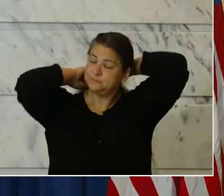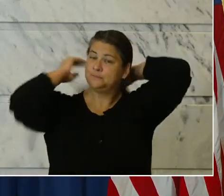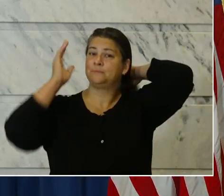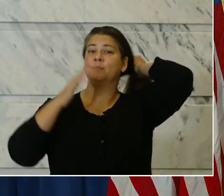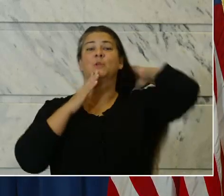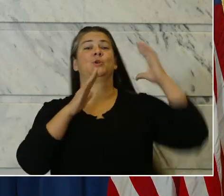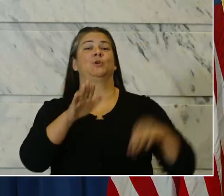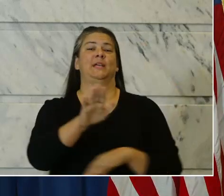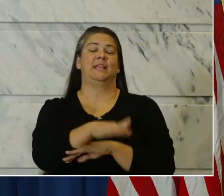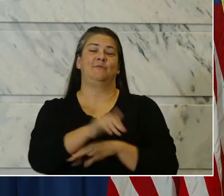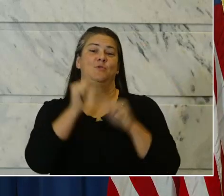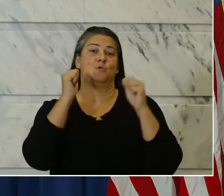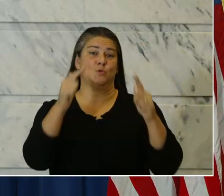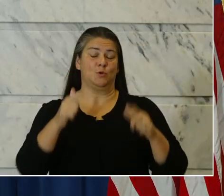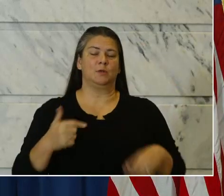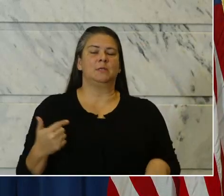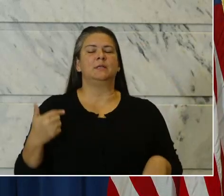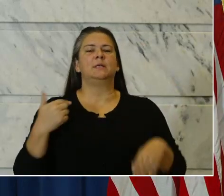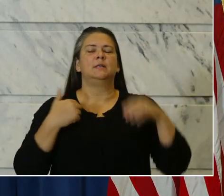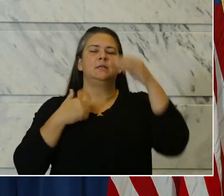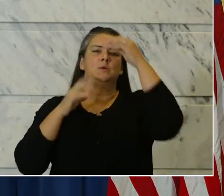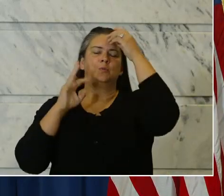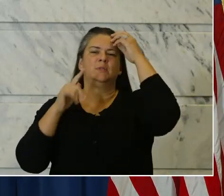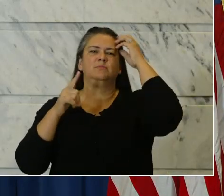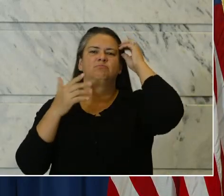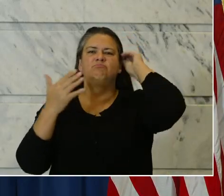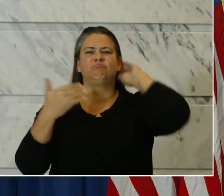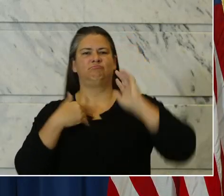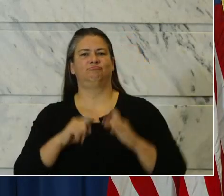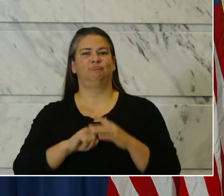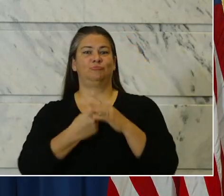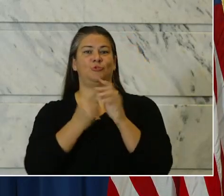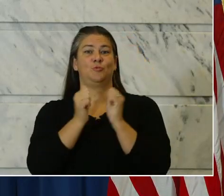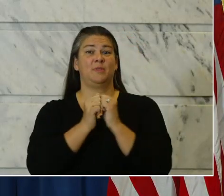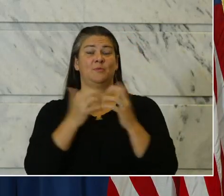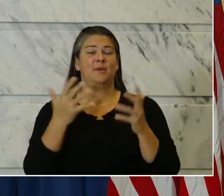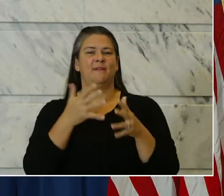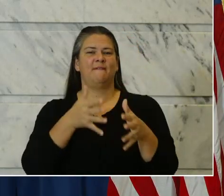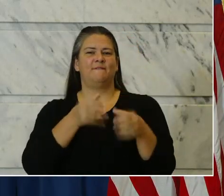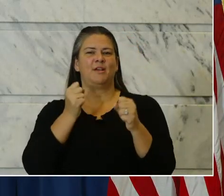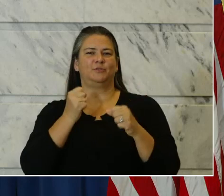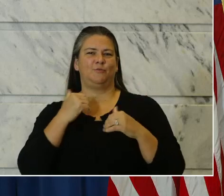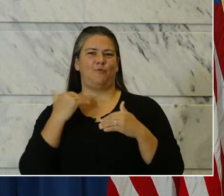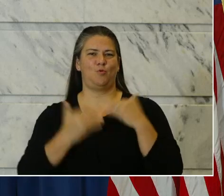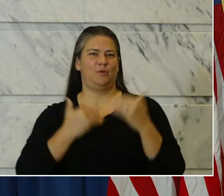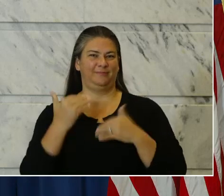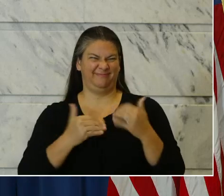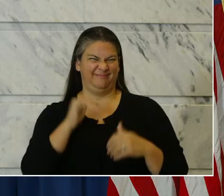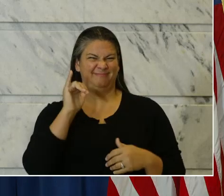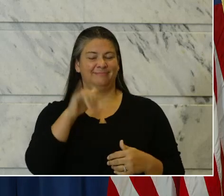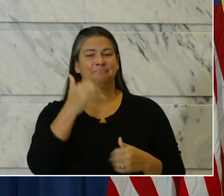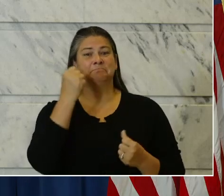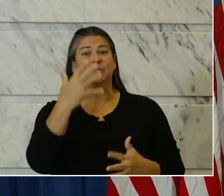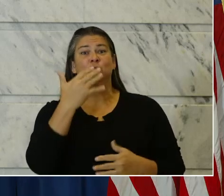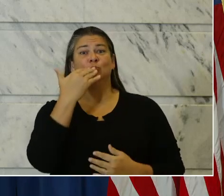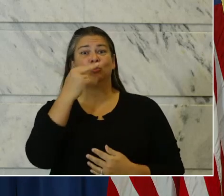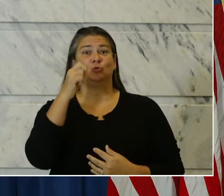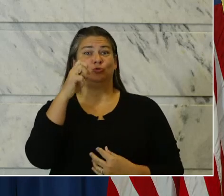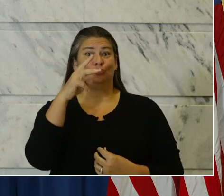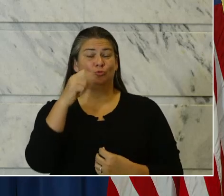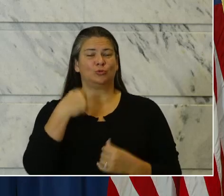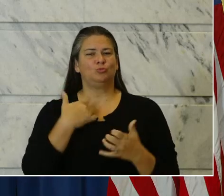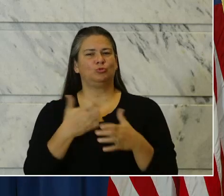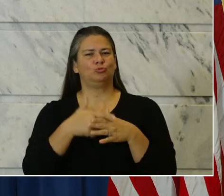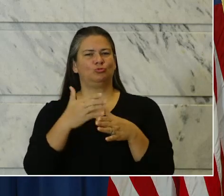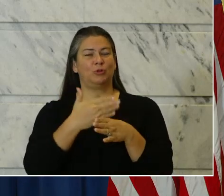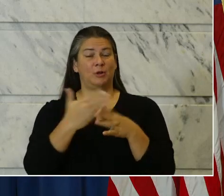All right, good evening, everybody. I'm going to kick us off today with the Fast 4 at 4. Lots of good news to share. First is